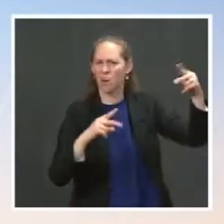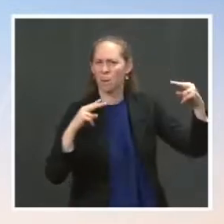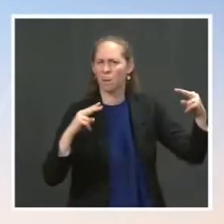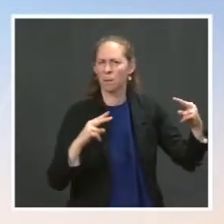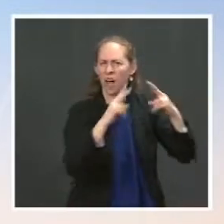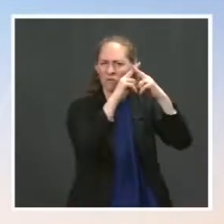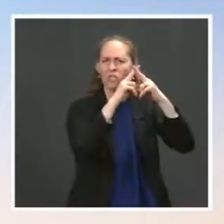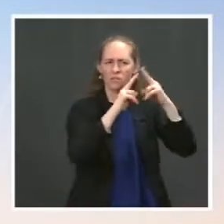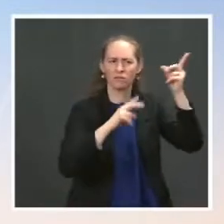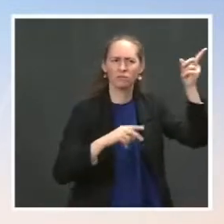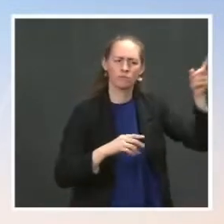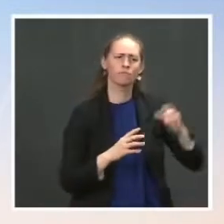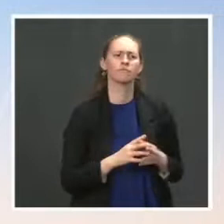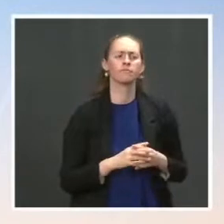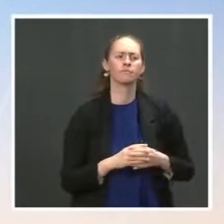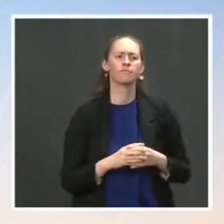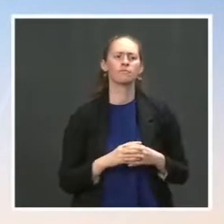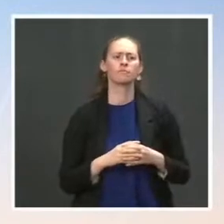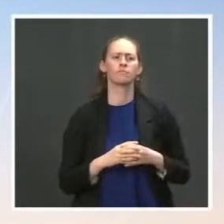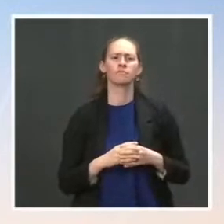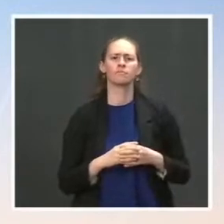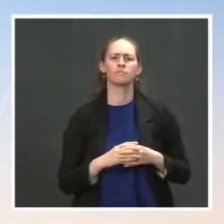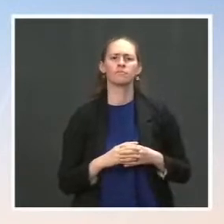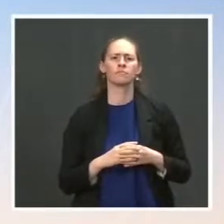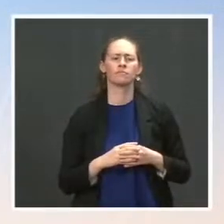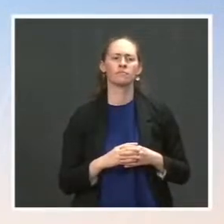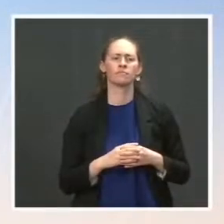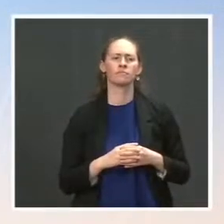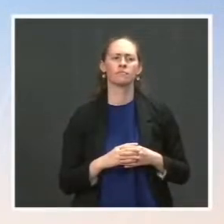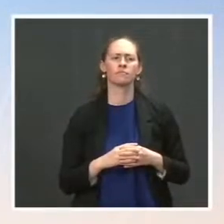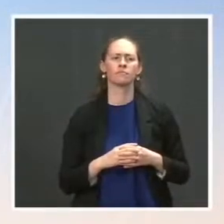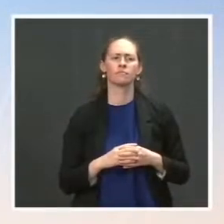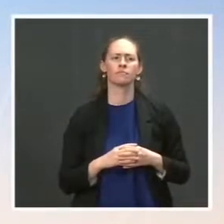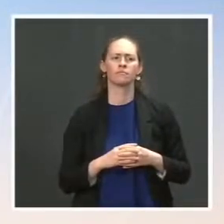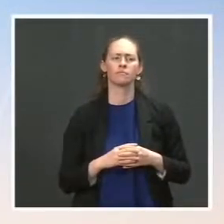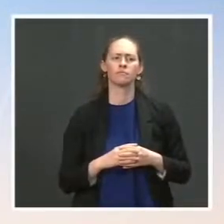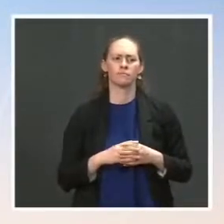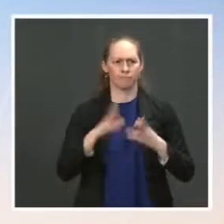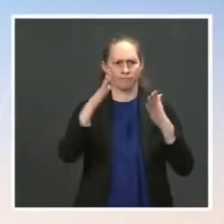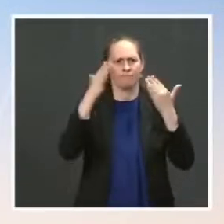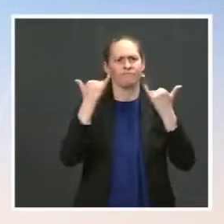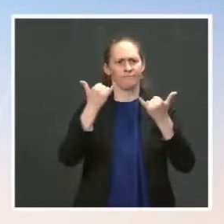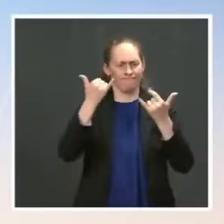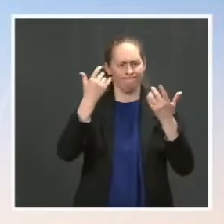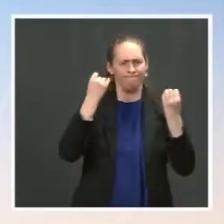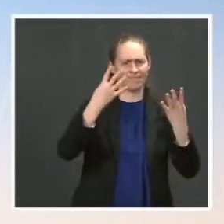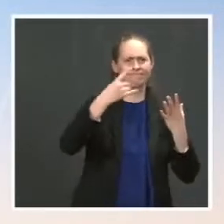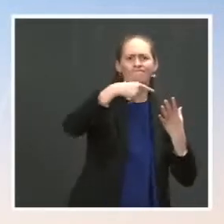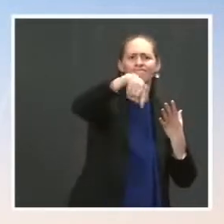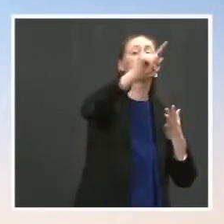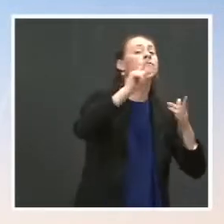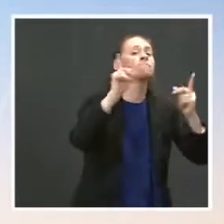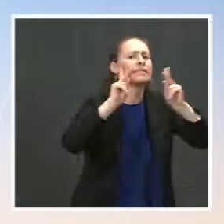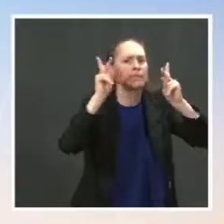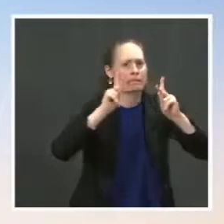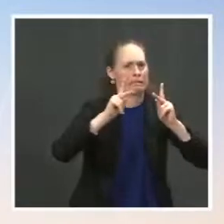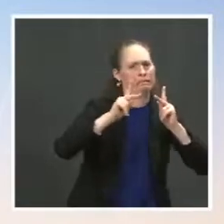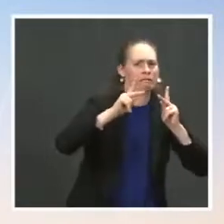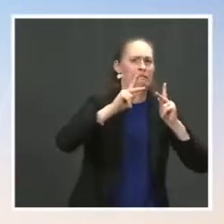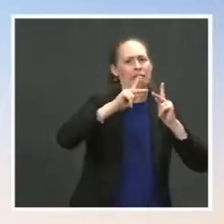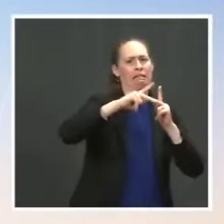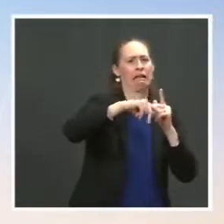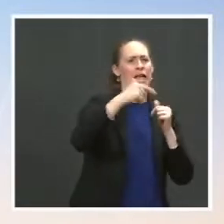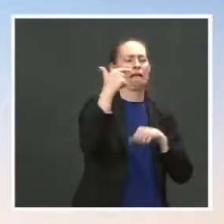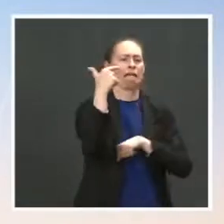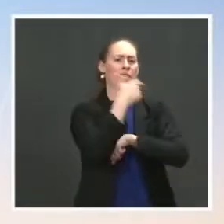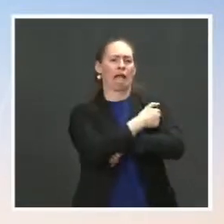of active duty troops won't get vaccinated against COVID-19. Members of Congress have sent a letter. Because of their hesitation? Yes.